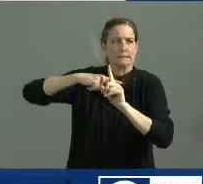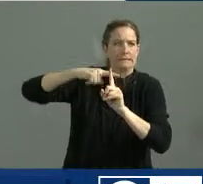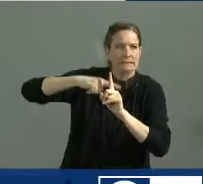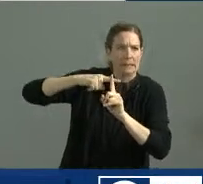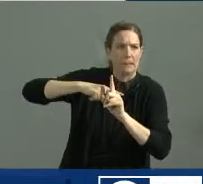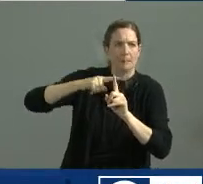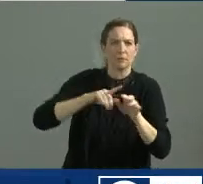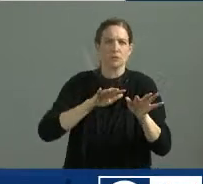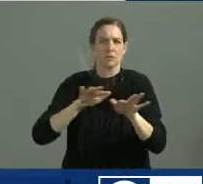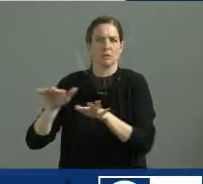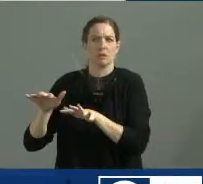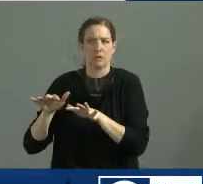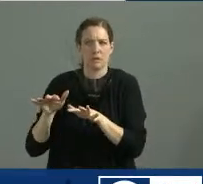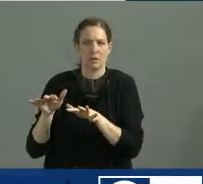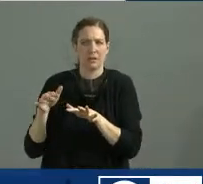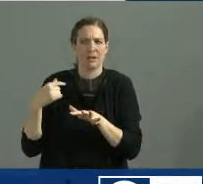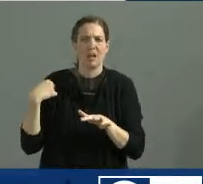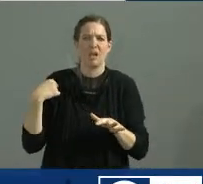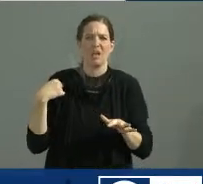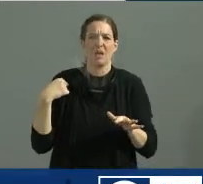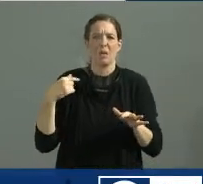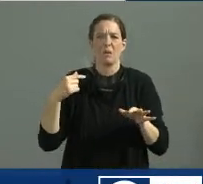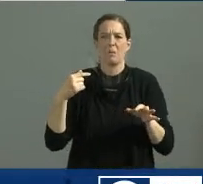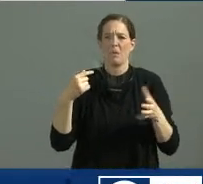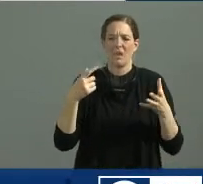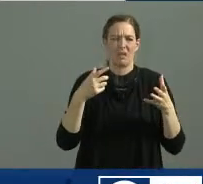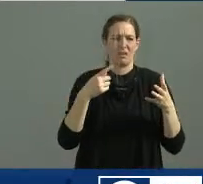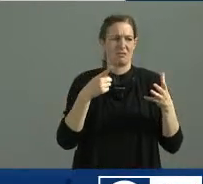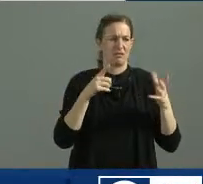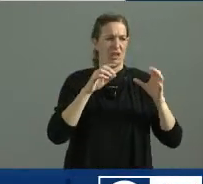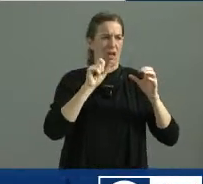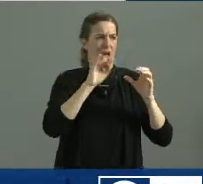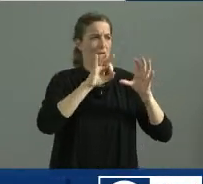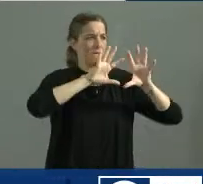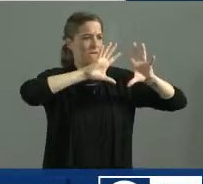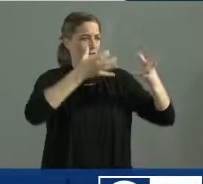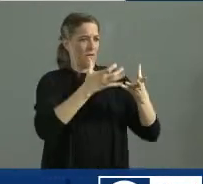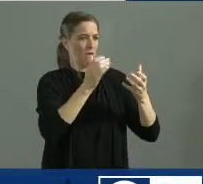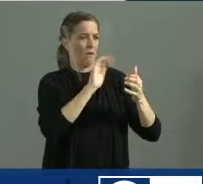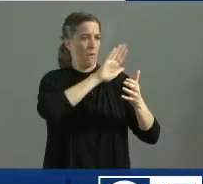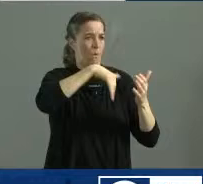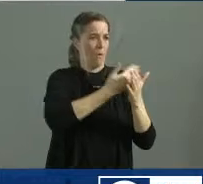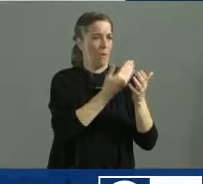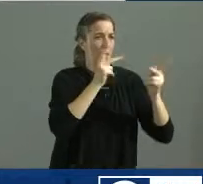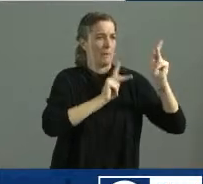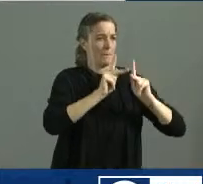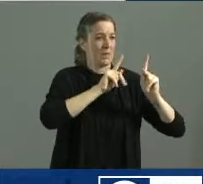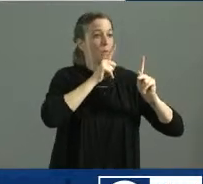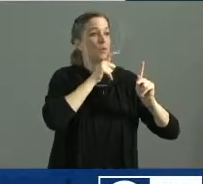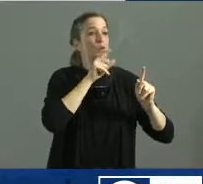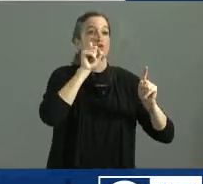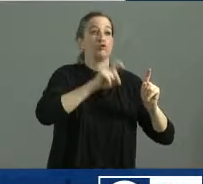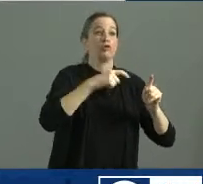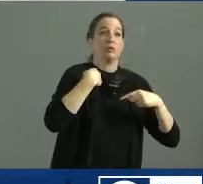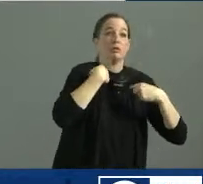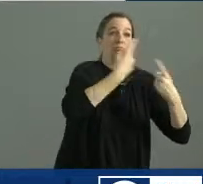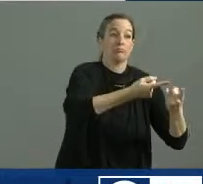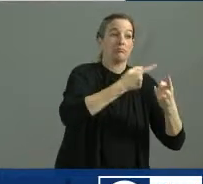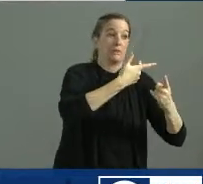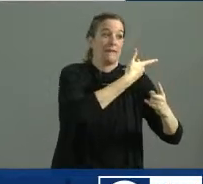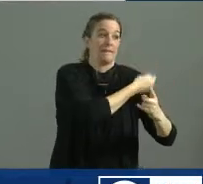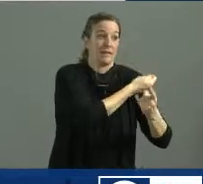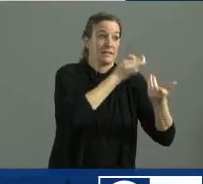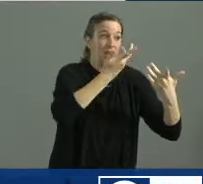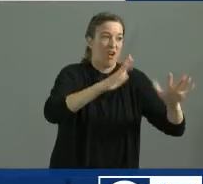only vaccinated a fourth of those, or 2/3 don't, or 3/4. So I guess I don't see, there's a disconnect there